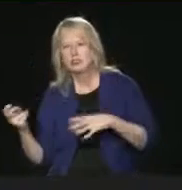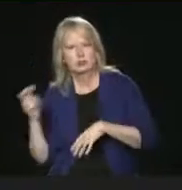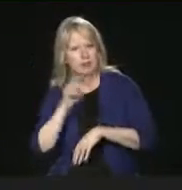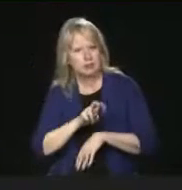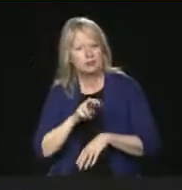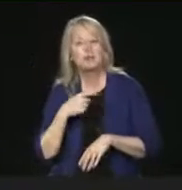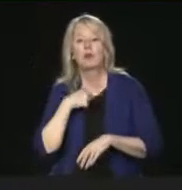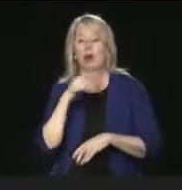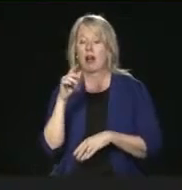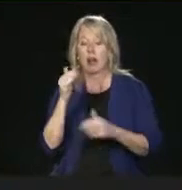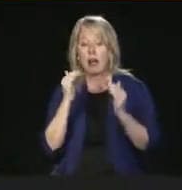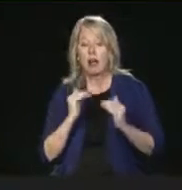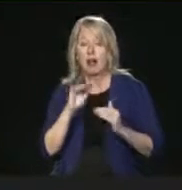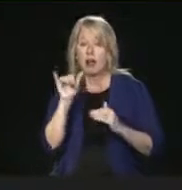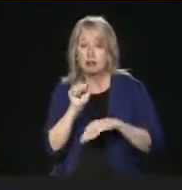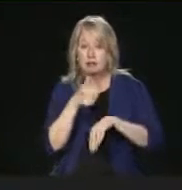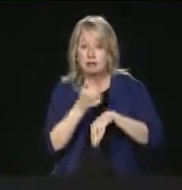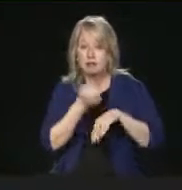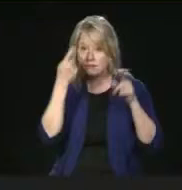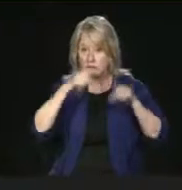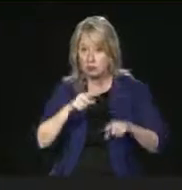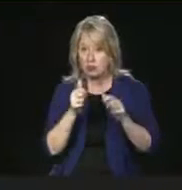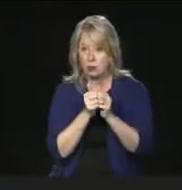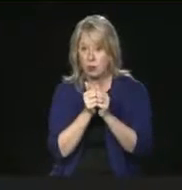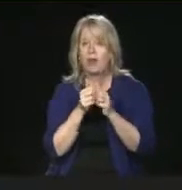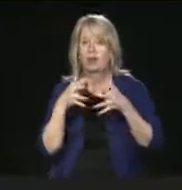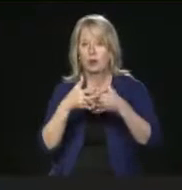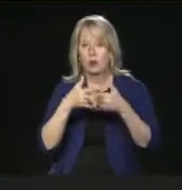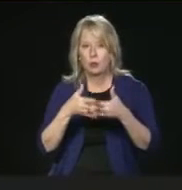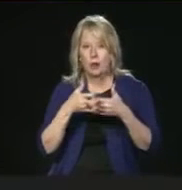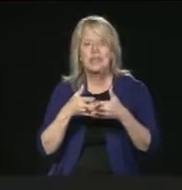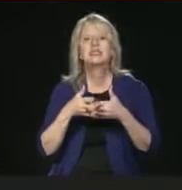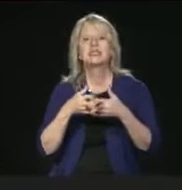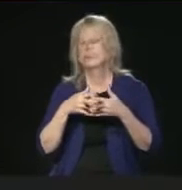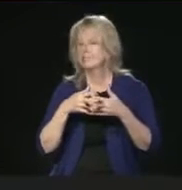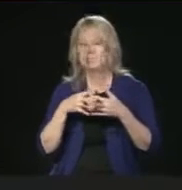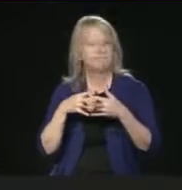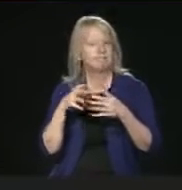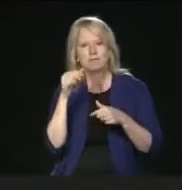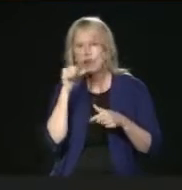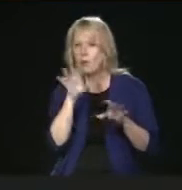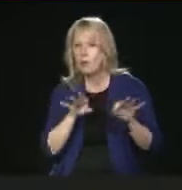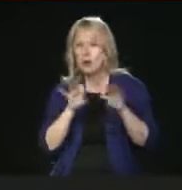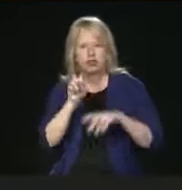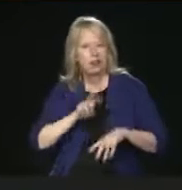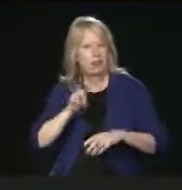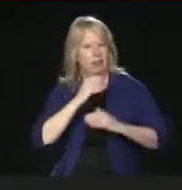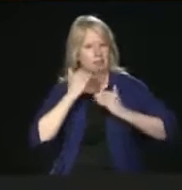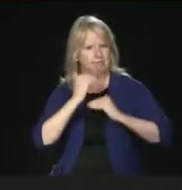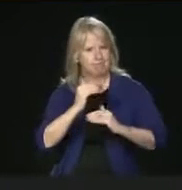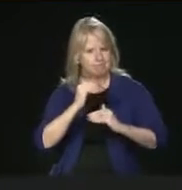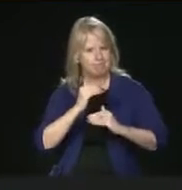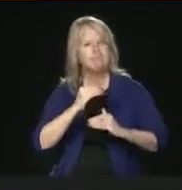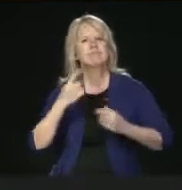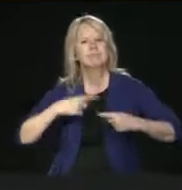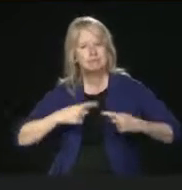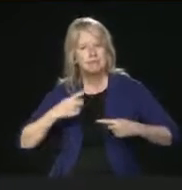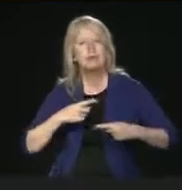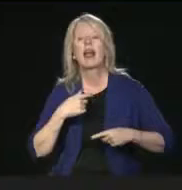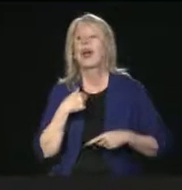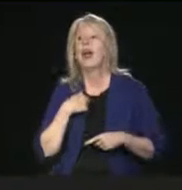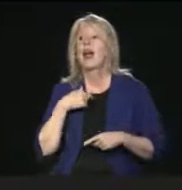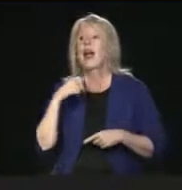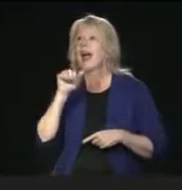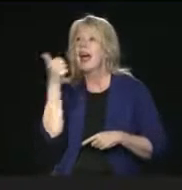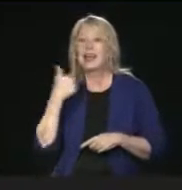prohibit non-essential travel between our two countries. And we will continue to encourage Canadians who are abroad to come back